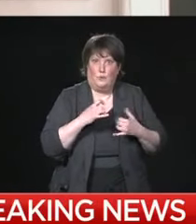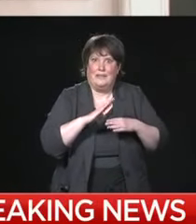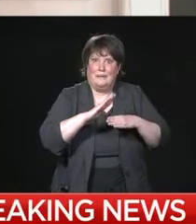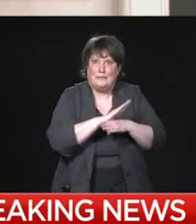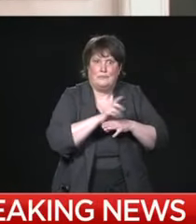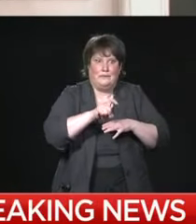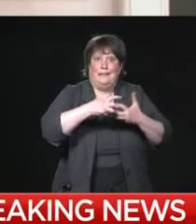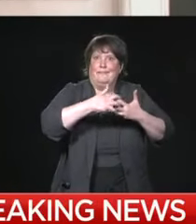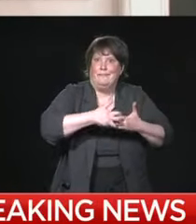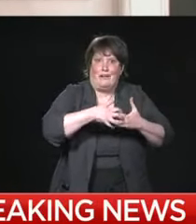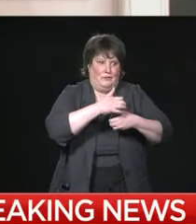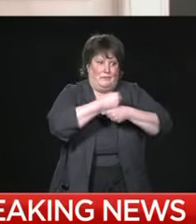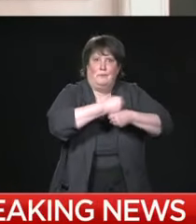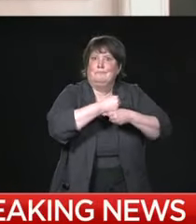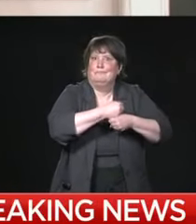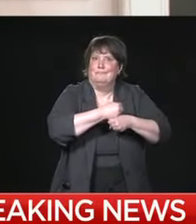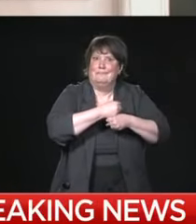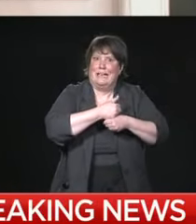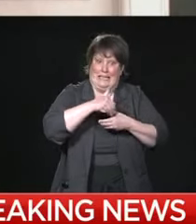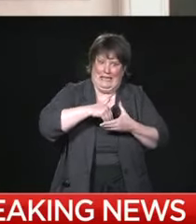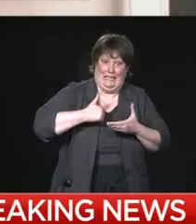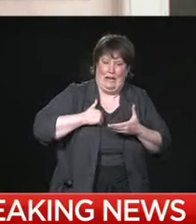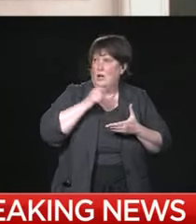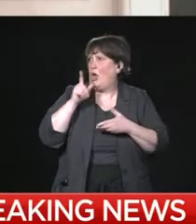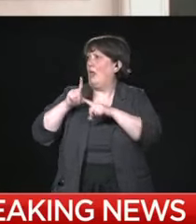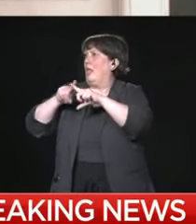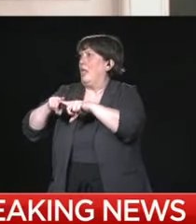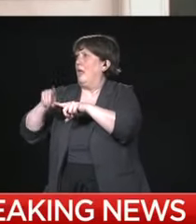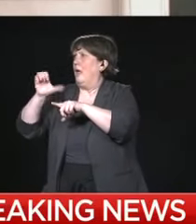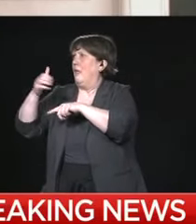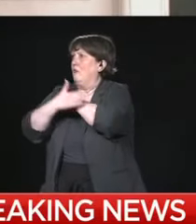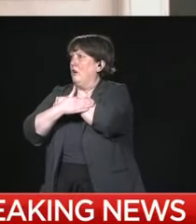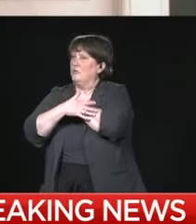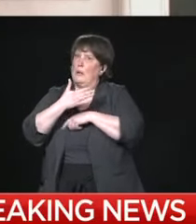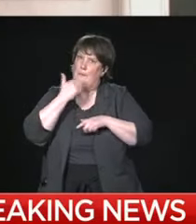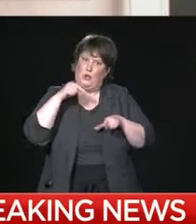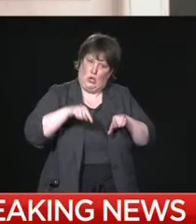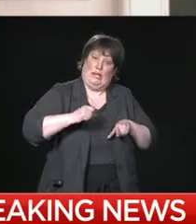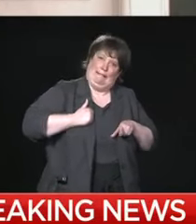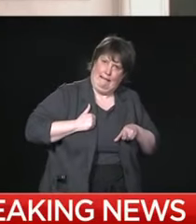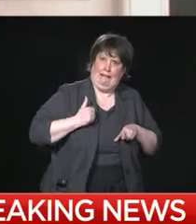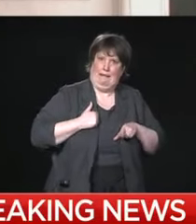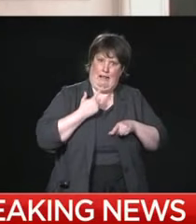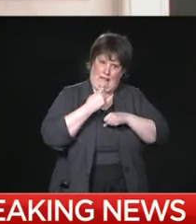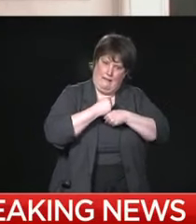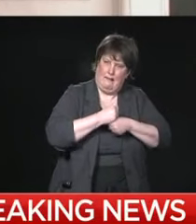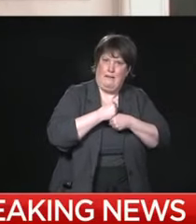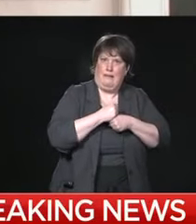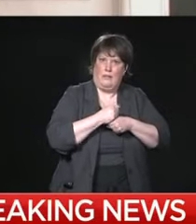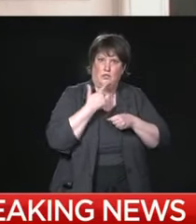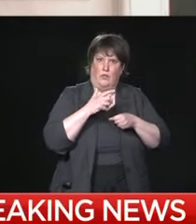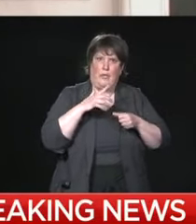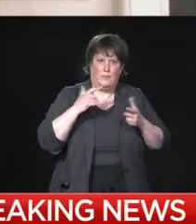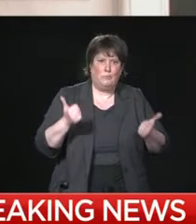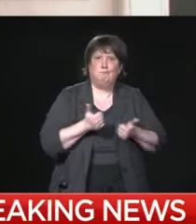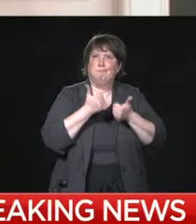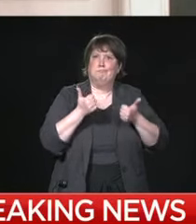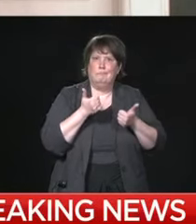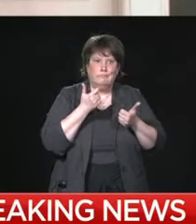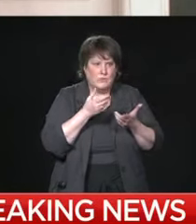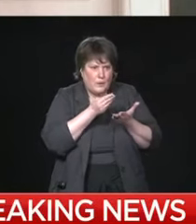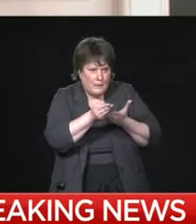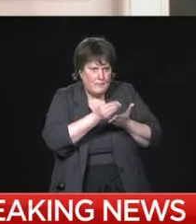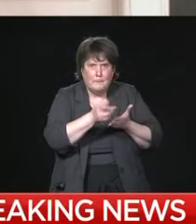be able to supply such equipment right here at home and have our own supply chain that